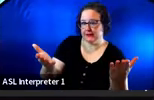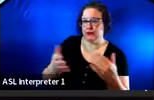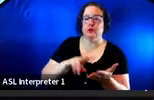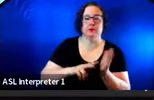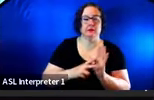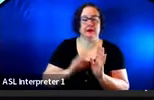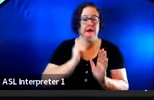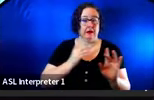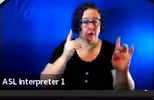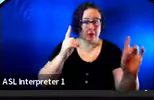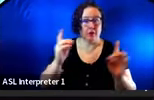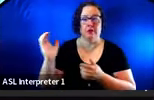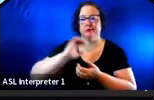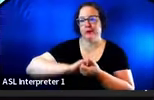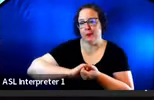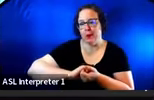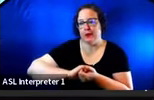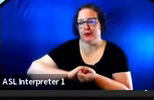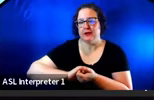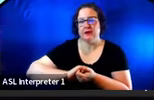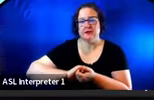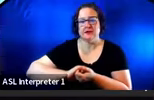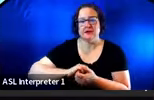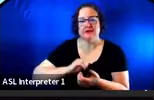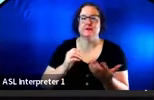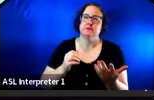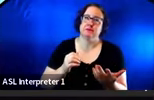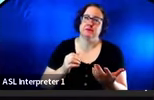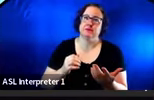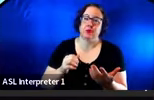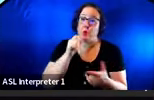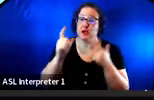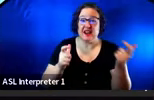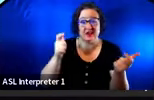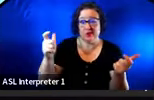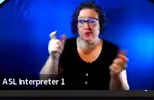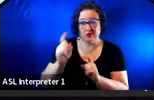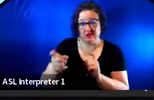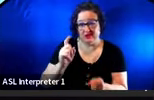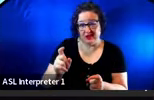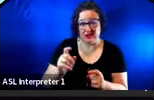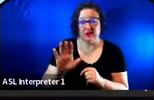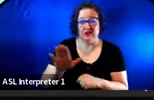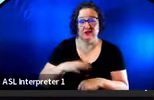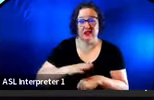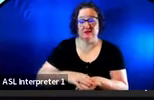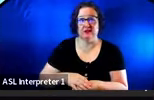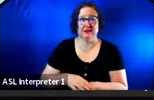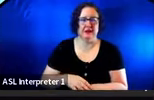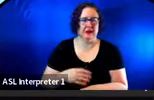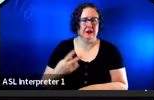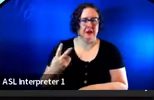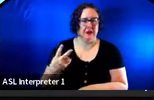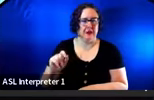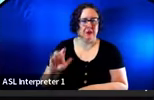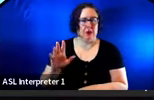partnerships, and I kind of want to slow roll it because we're not a huge charity. We have 3-2.5 people literally working